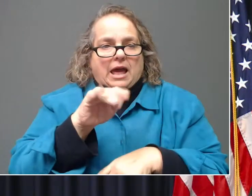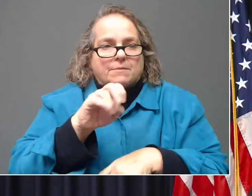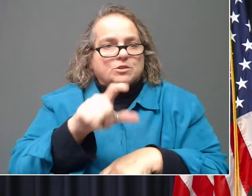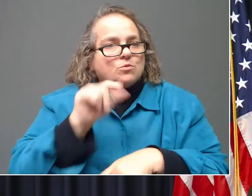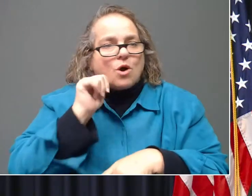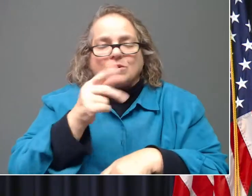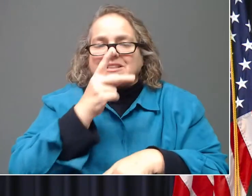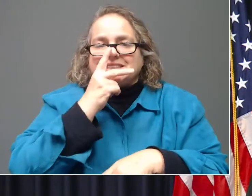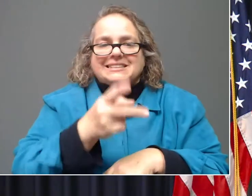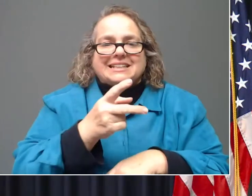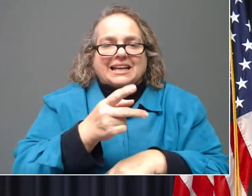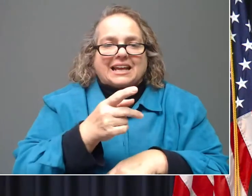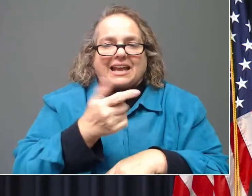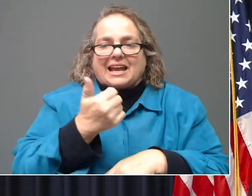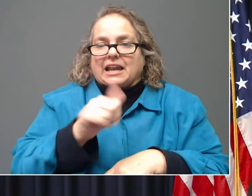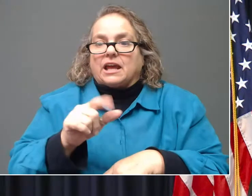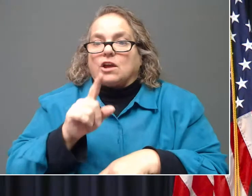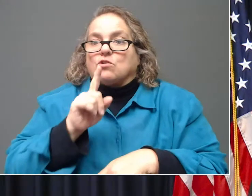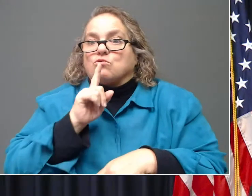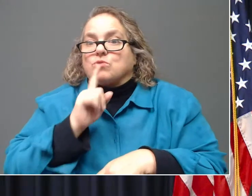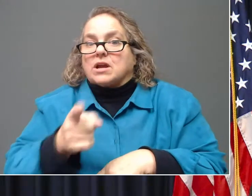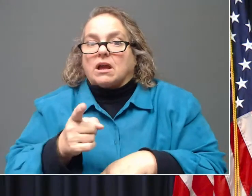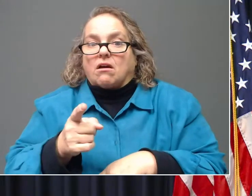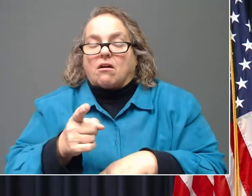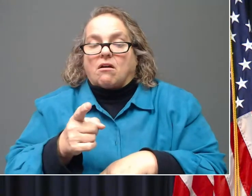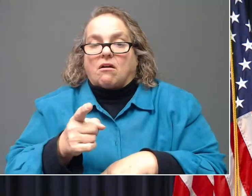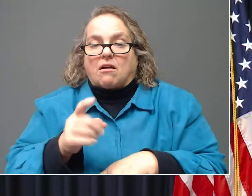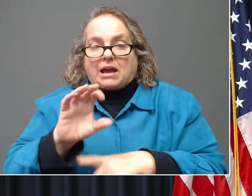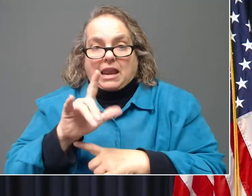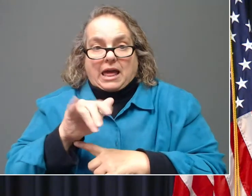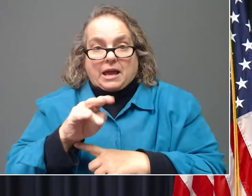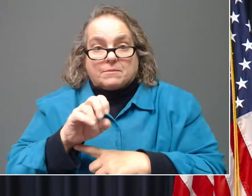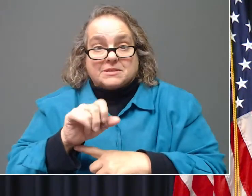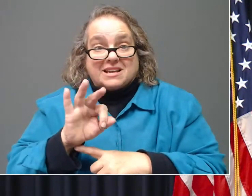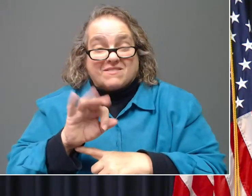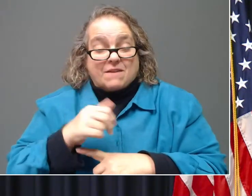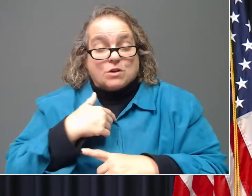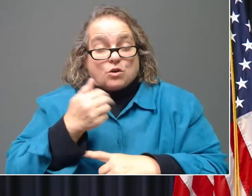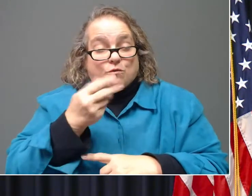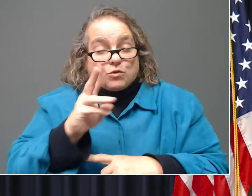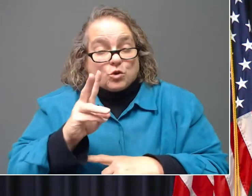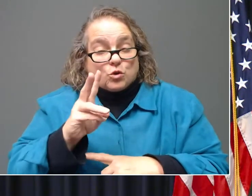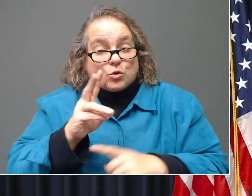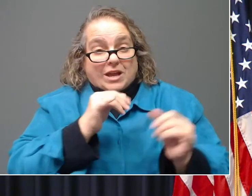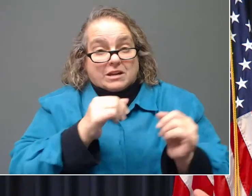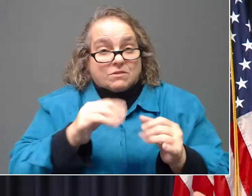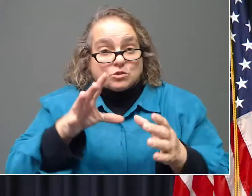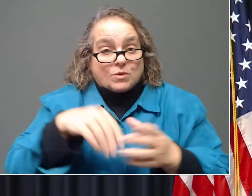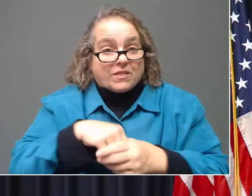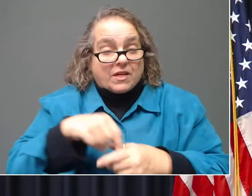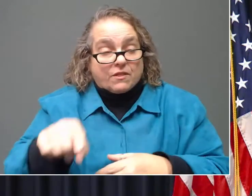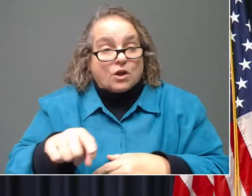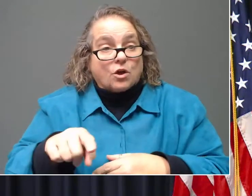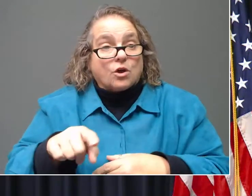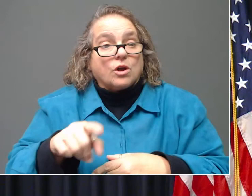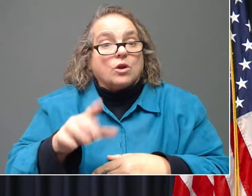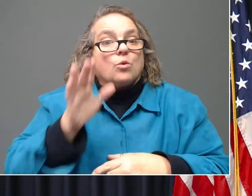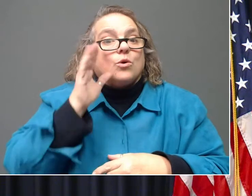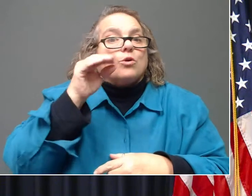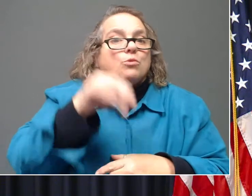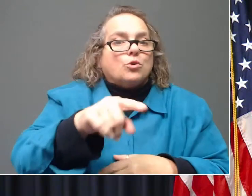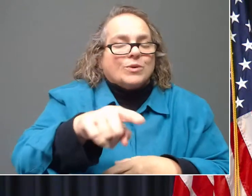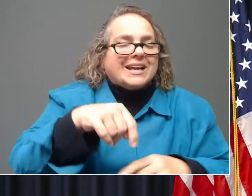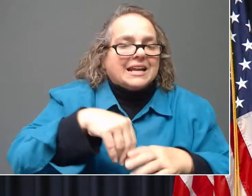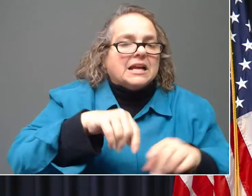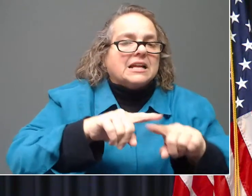numbers. If there are a couple of individuals in there where the claims are real, it will put them in a different process